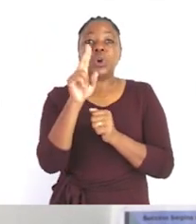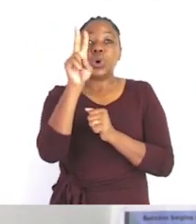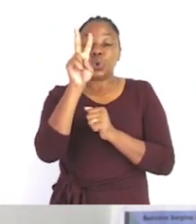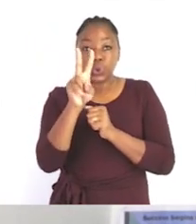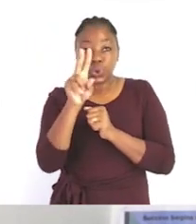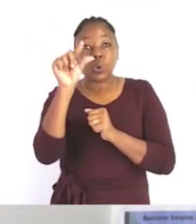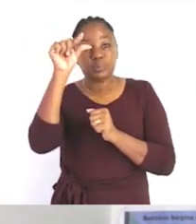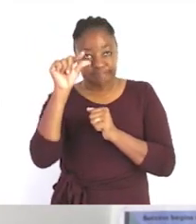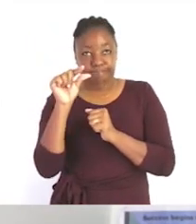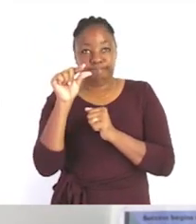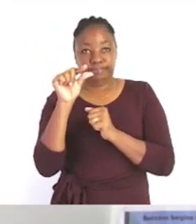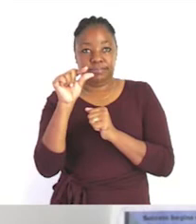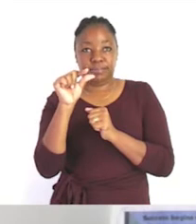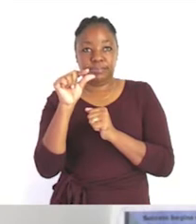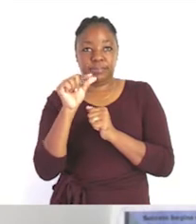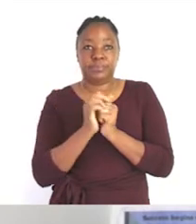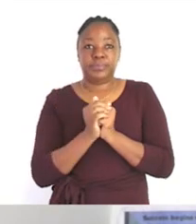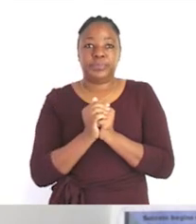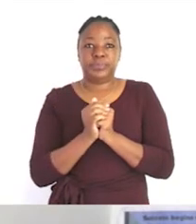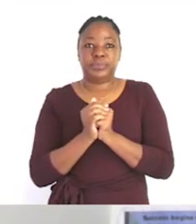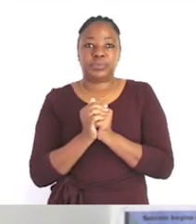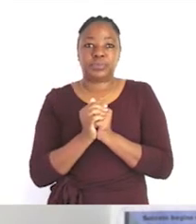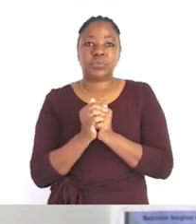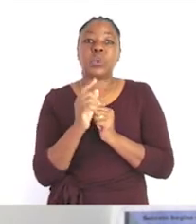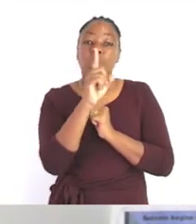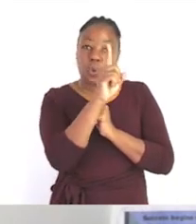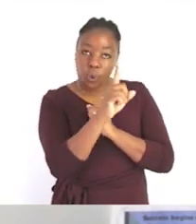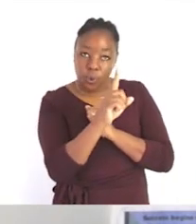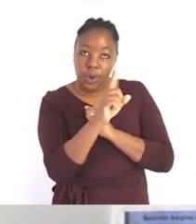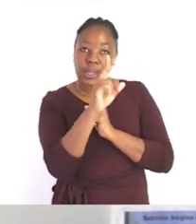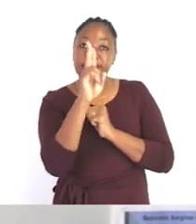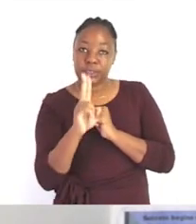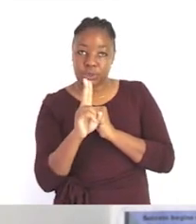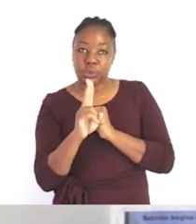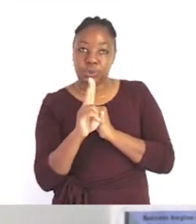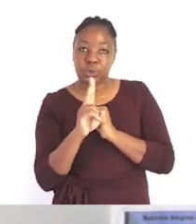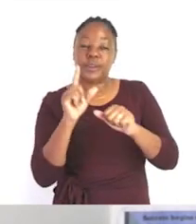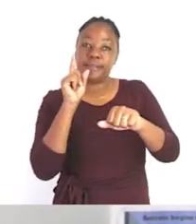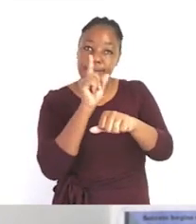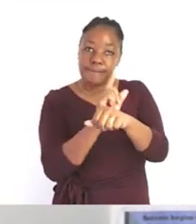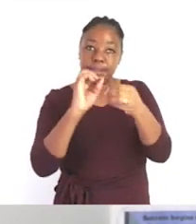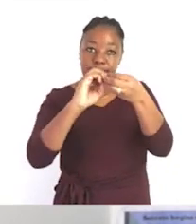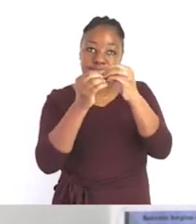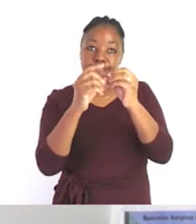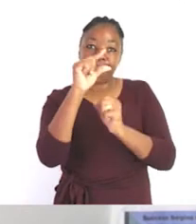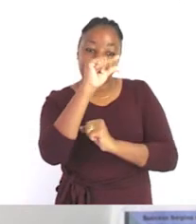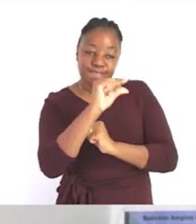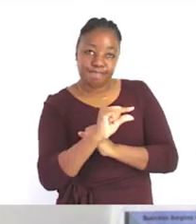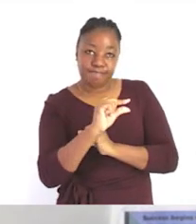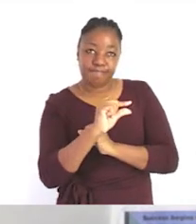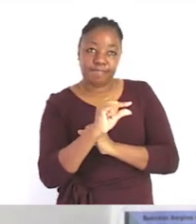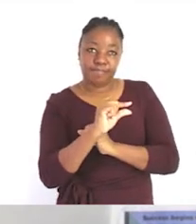the smaller number. Therefore, 12 is the first number. So we write